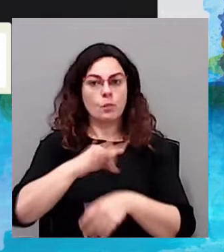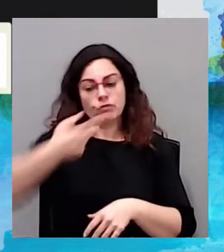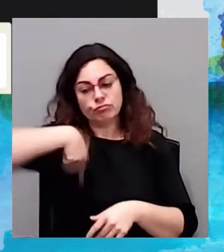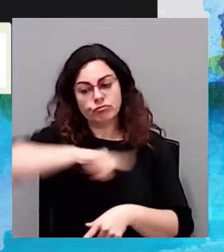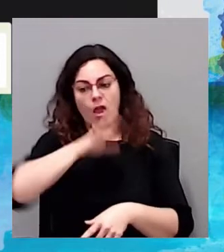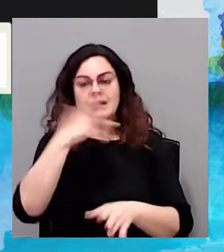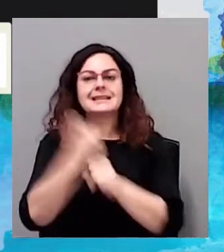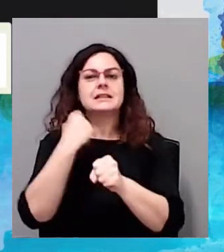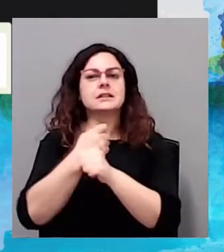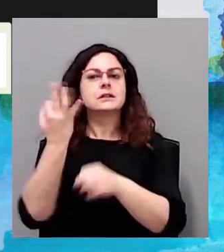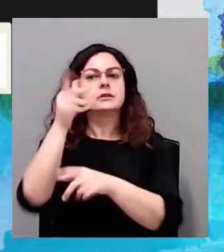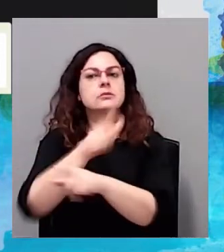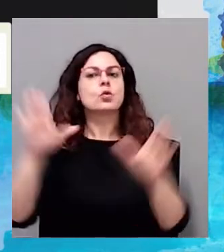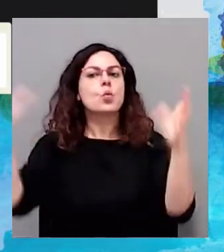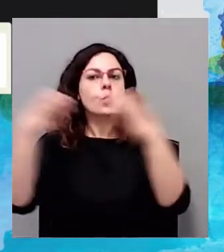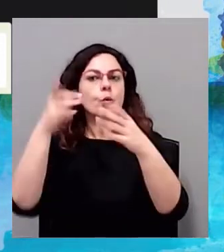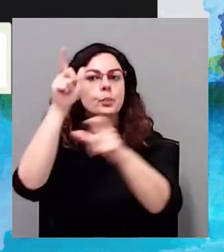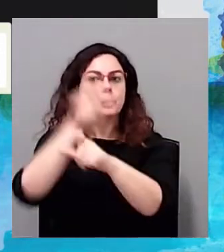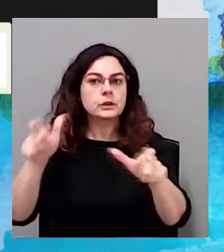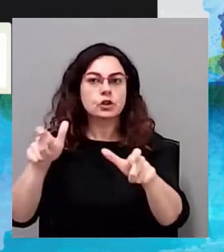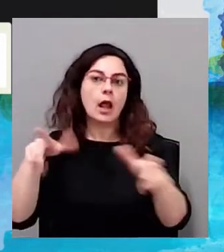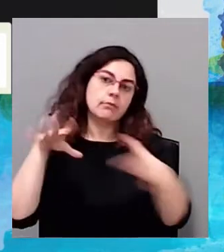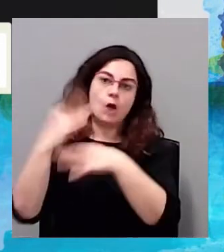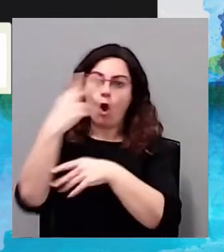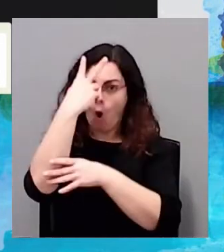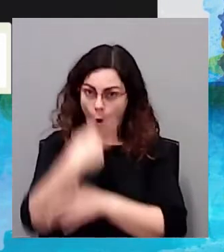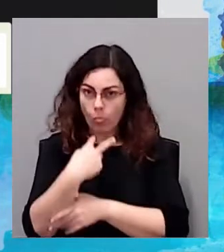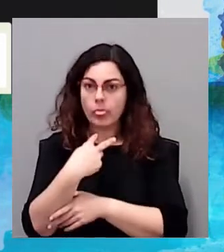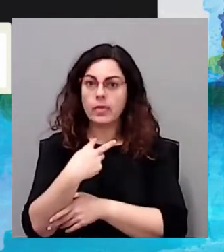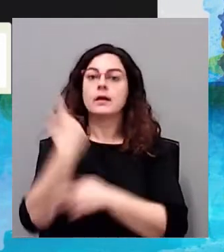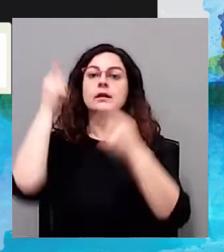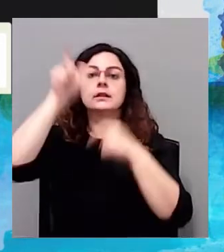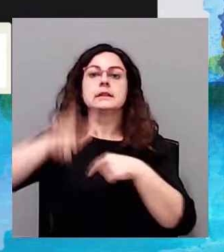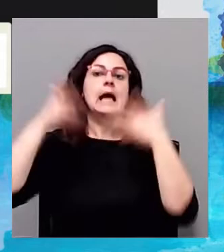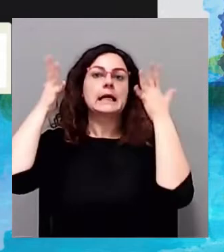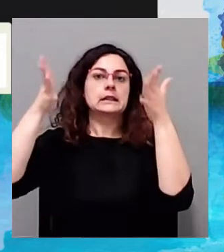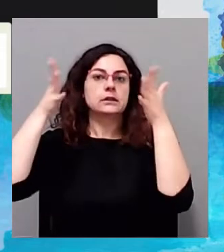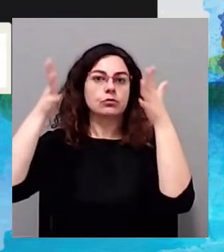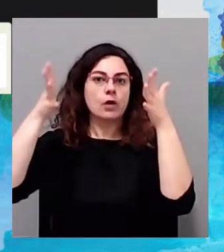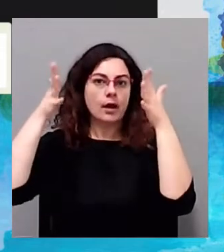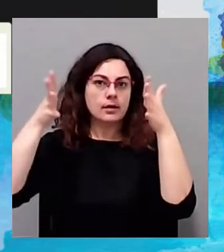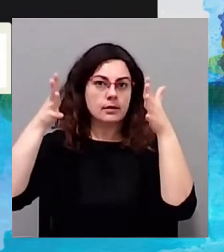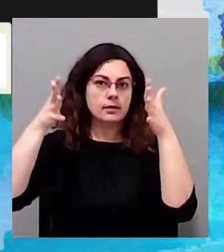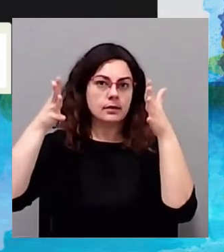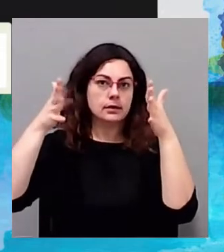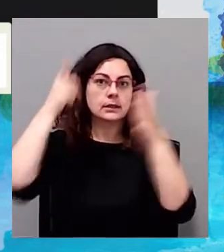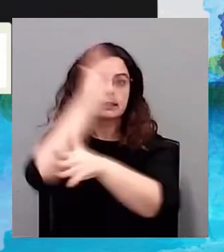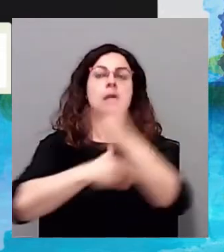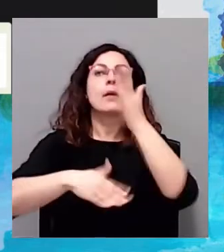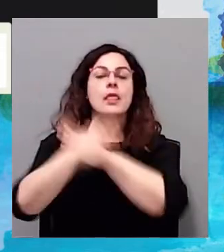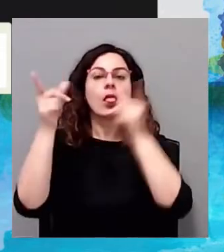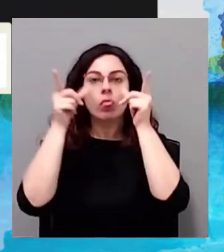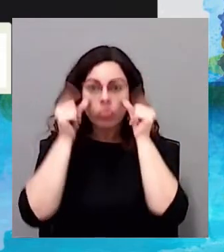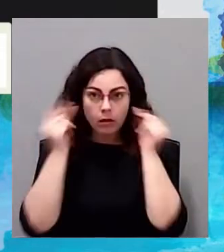And we're working with people from the UNTE organization, also advisors with